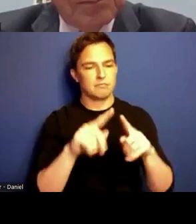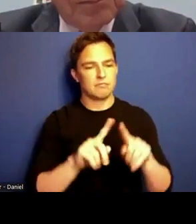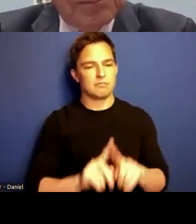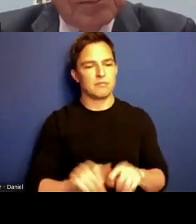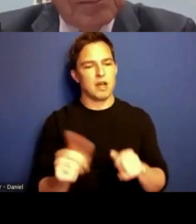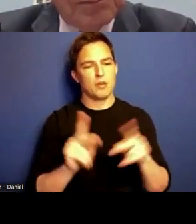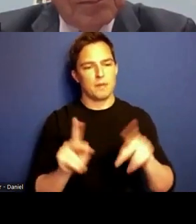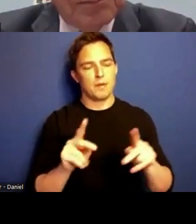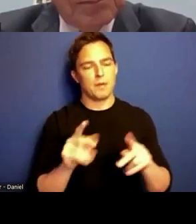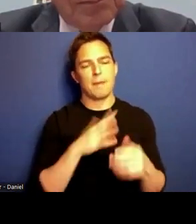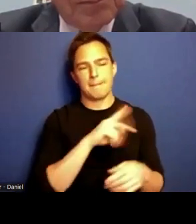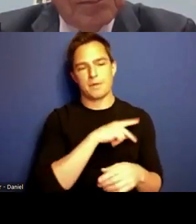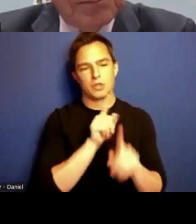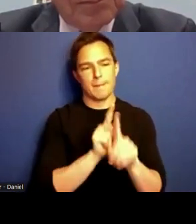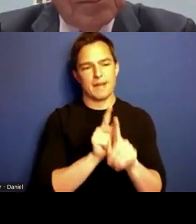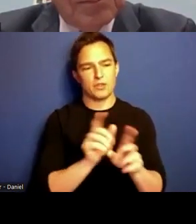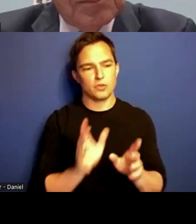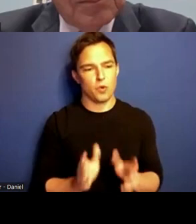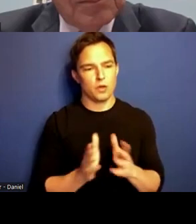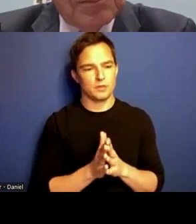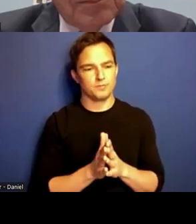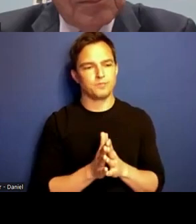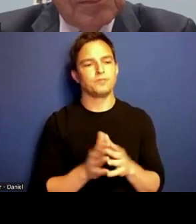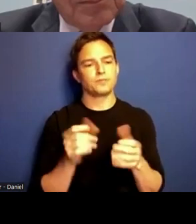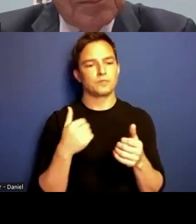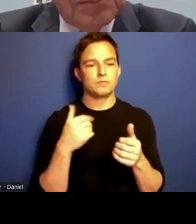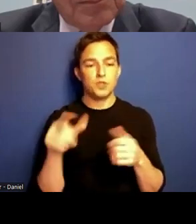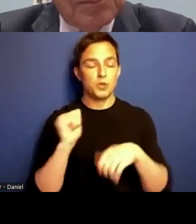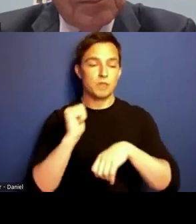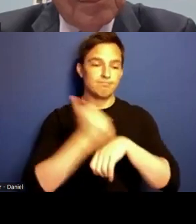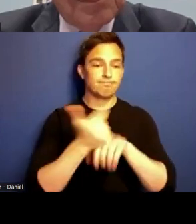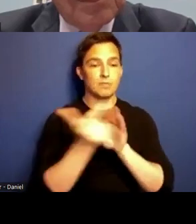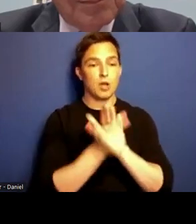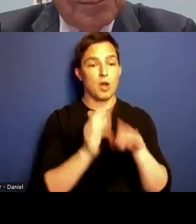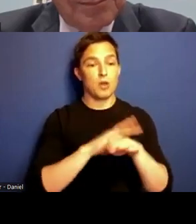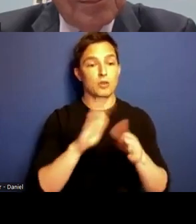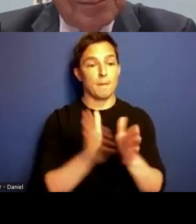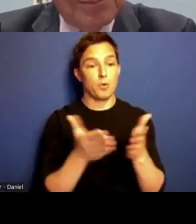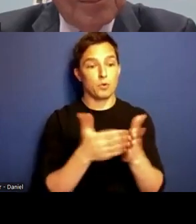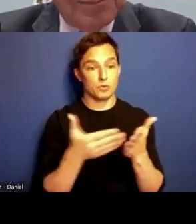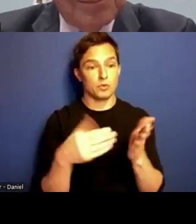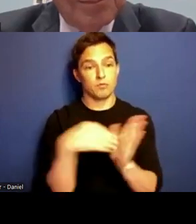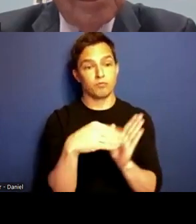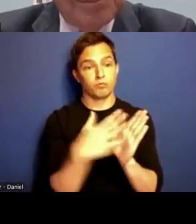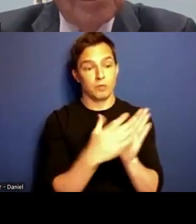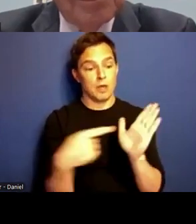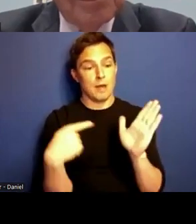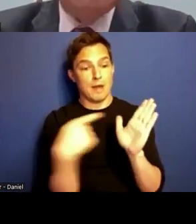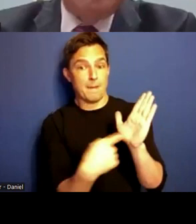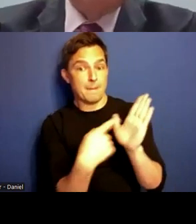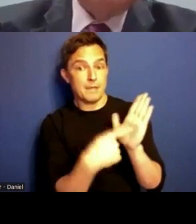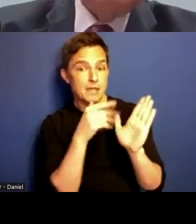my personal mentors is that you can have laws on the book, but that doesn't mean that those laws will